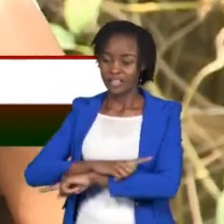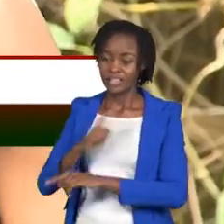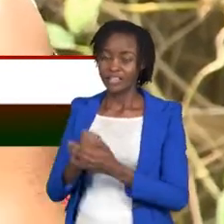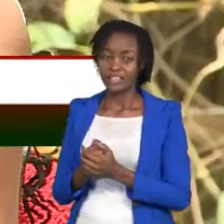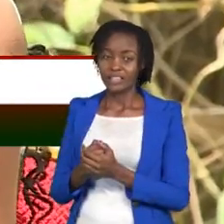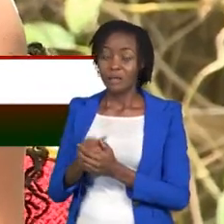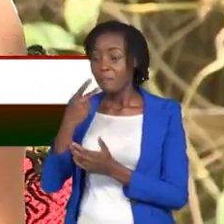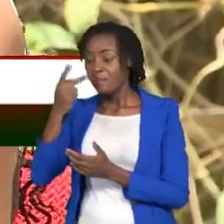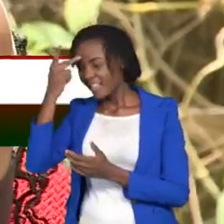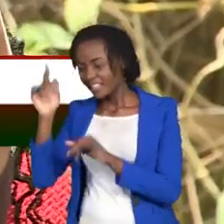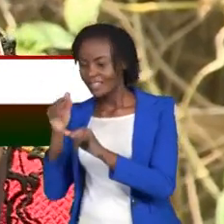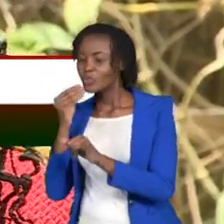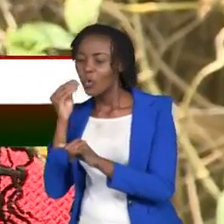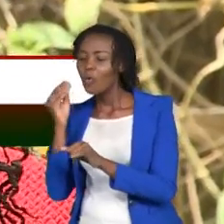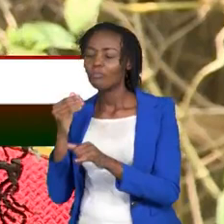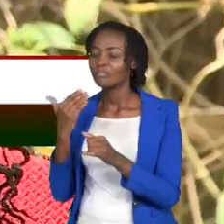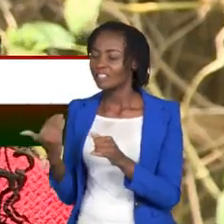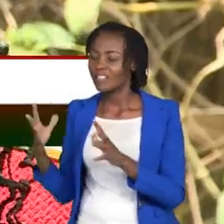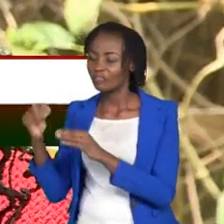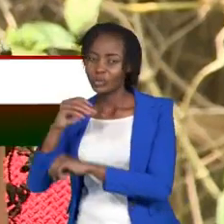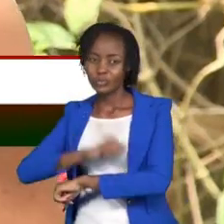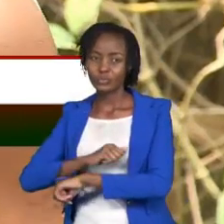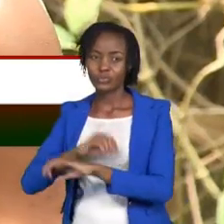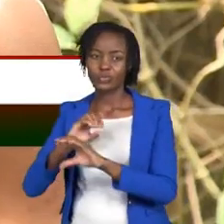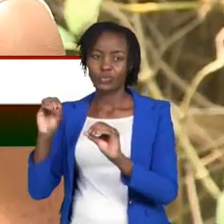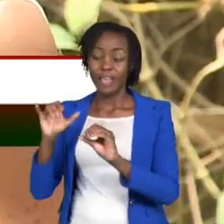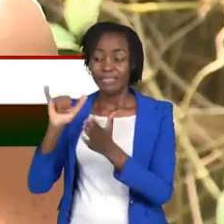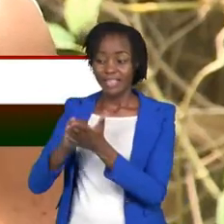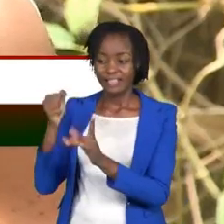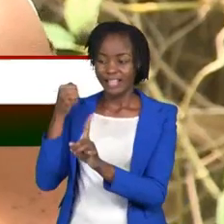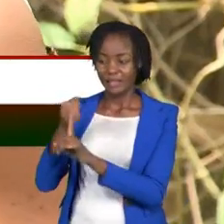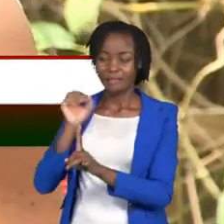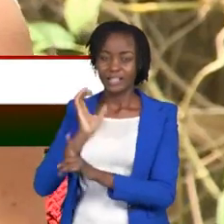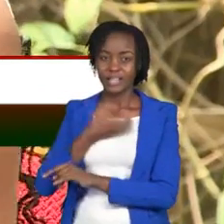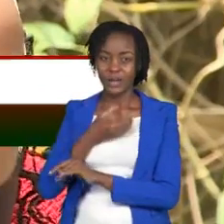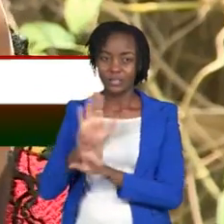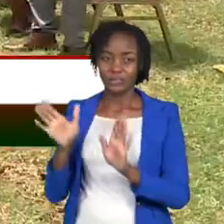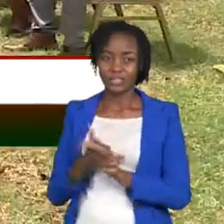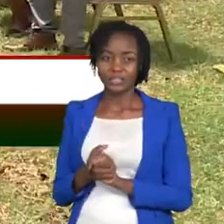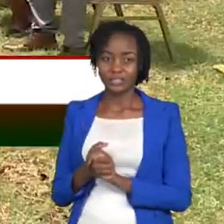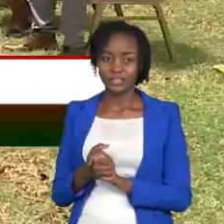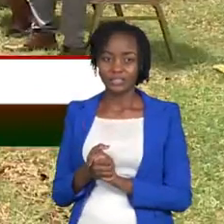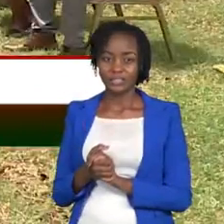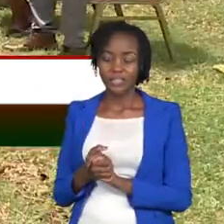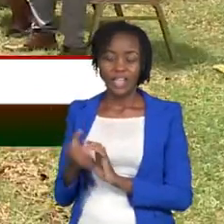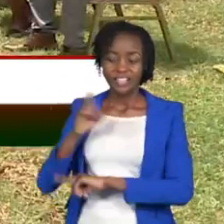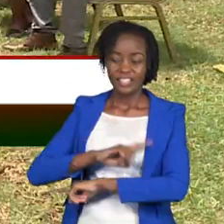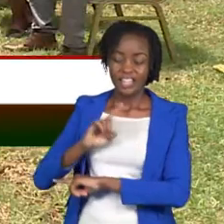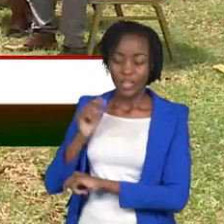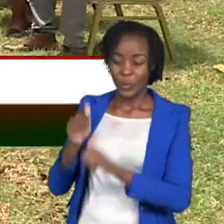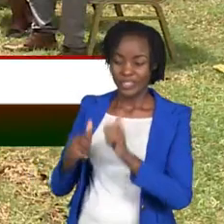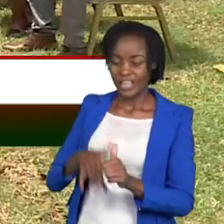work, and all that. Like, that is the impact the day had on us as young people. That is what we feel when it comes